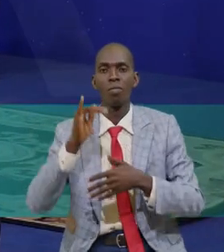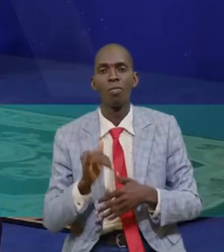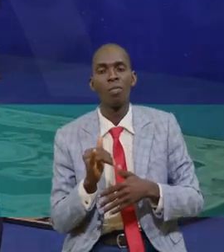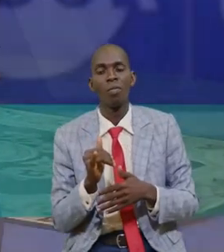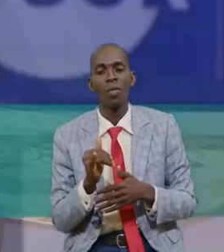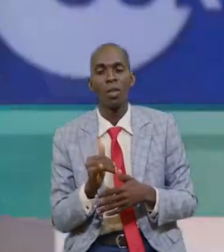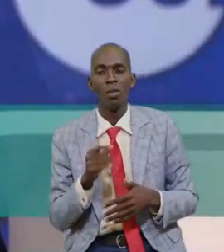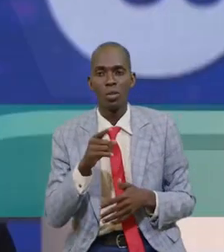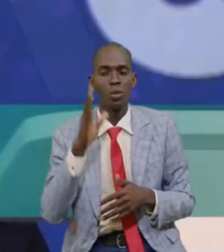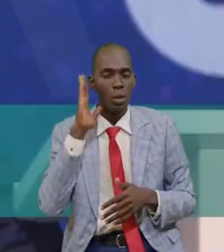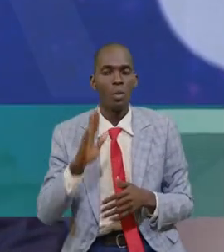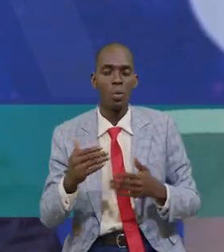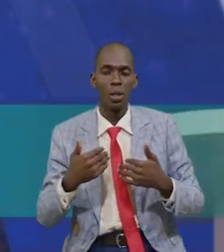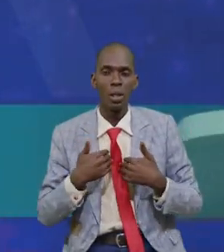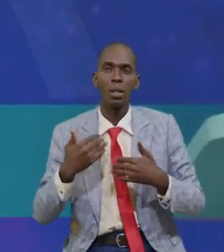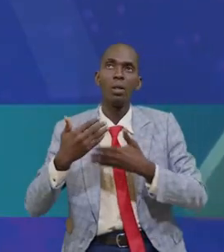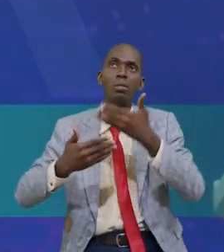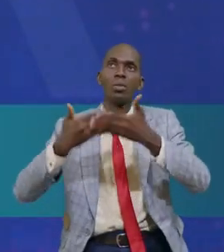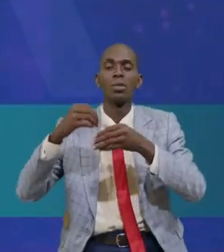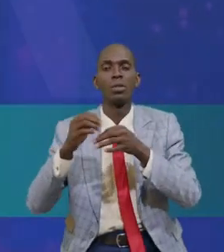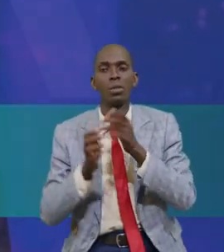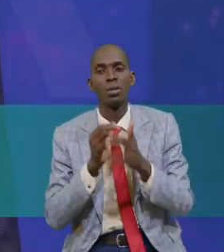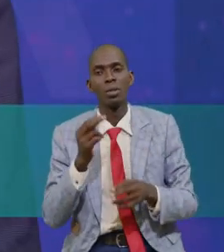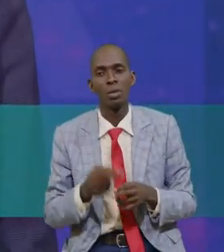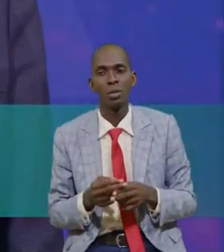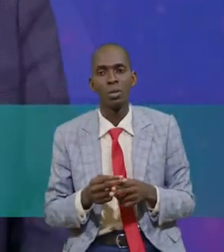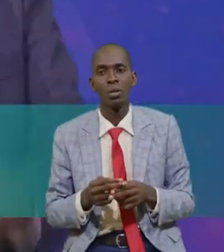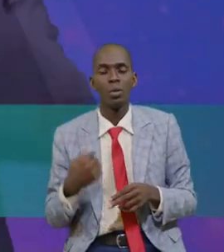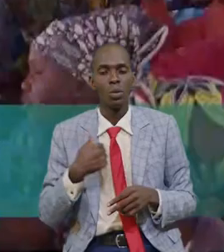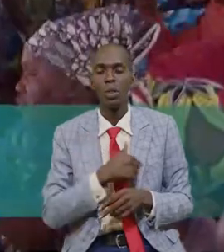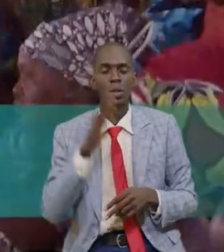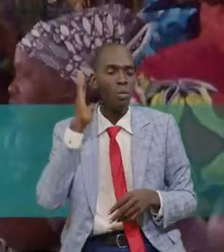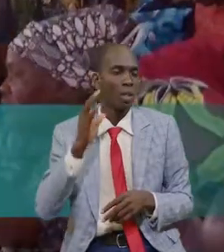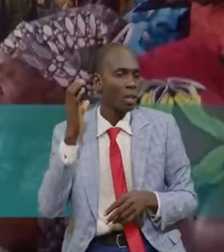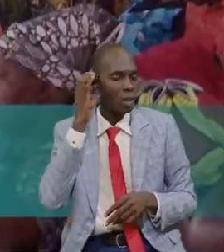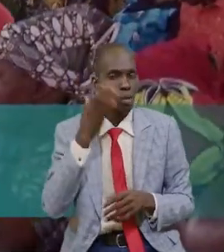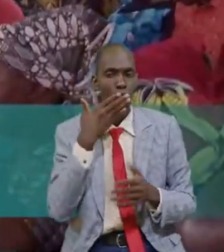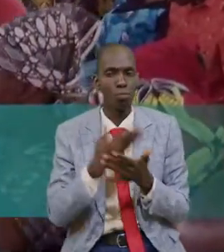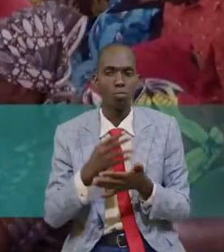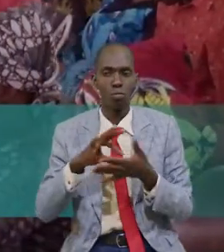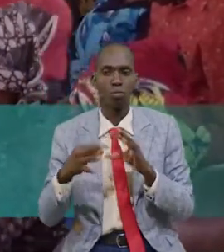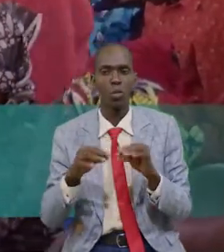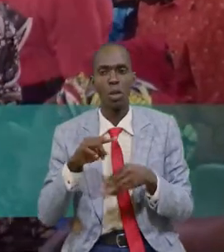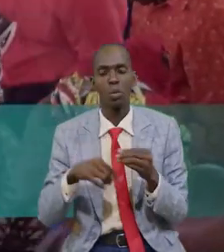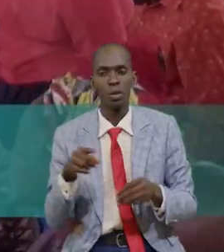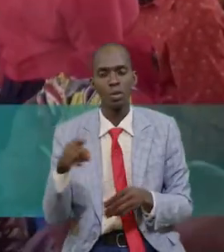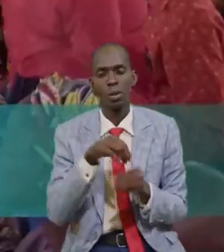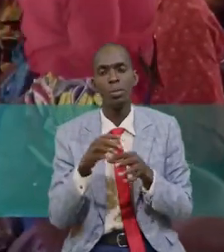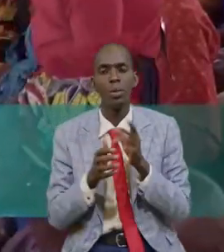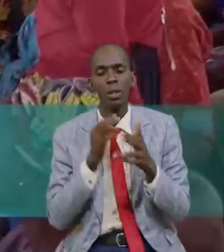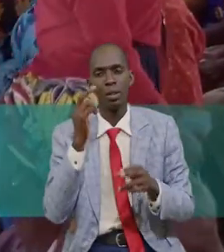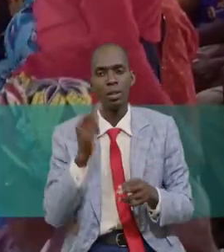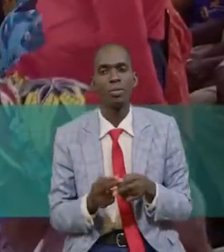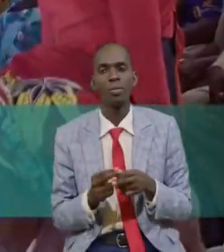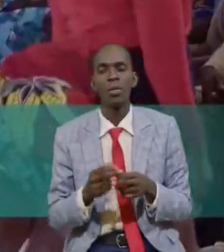be making progress. Yeah. Well, we'll hear stories about you. Yeah. Good story. Yeah.